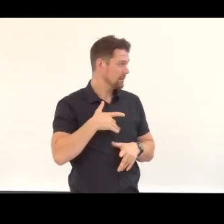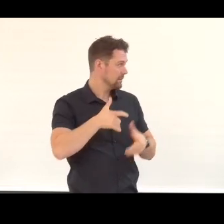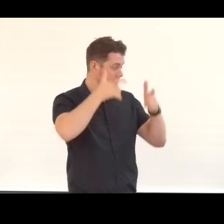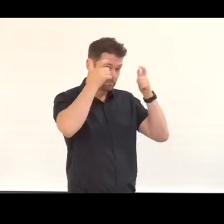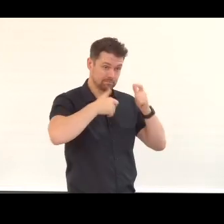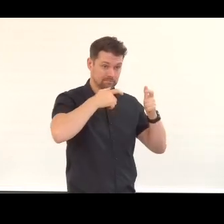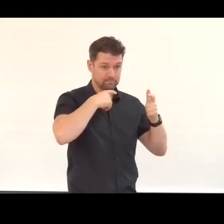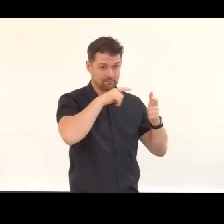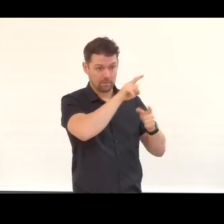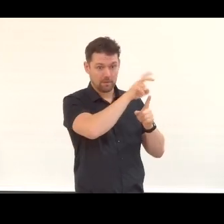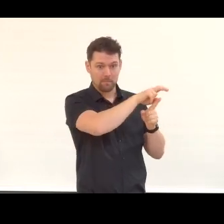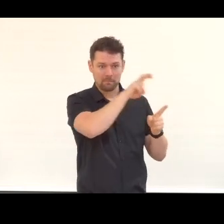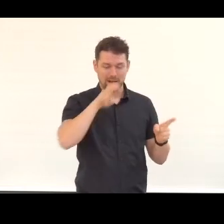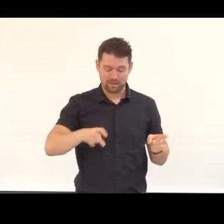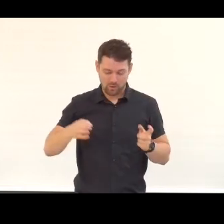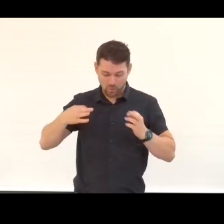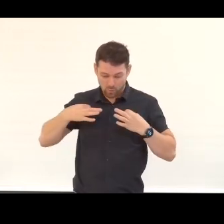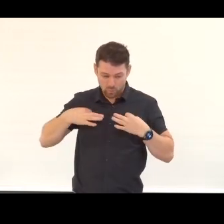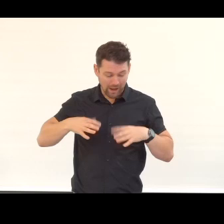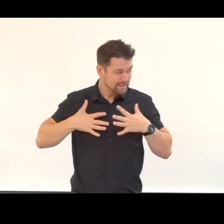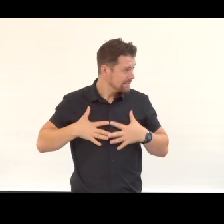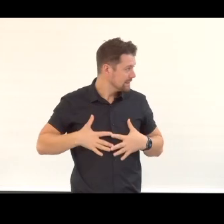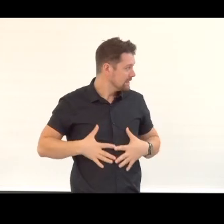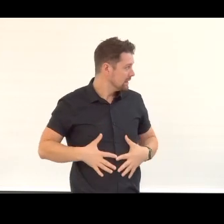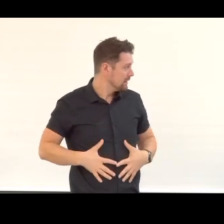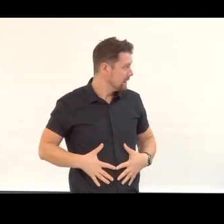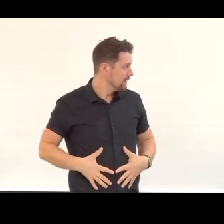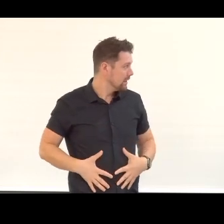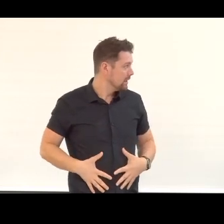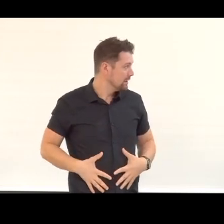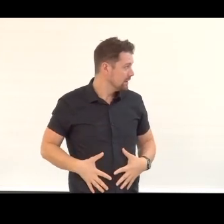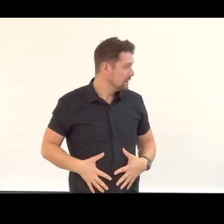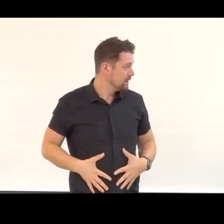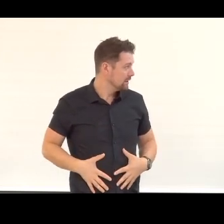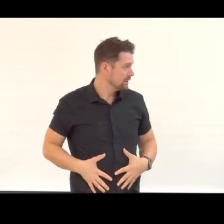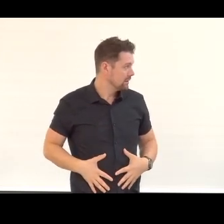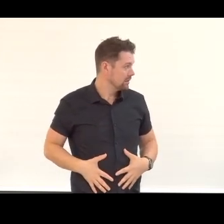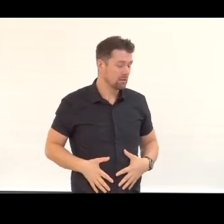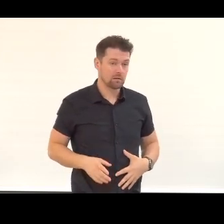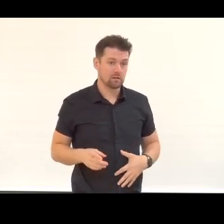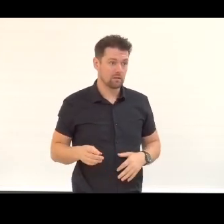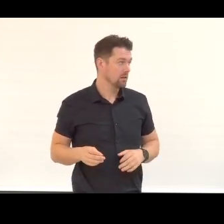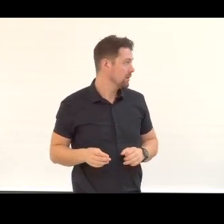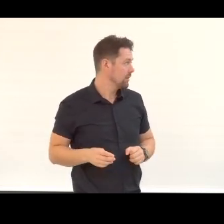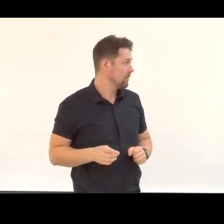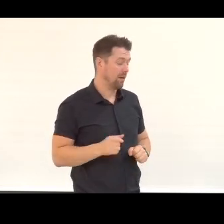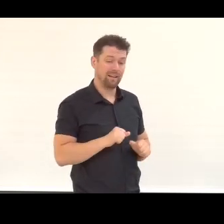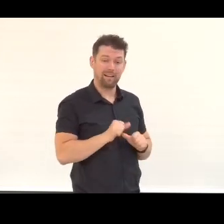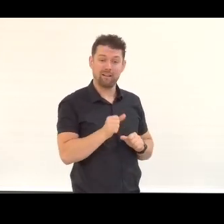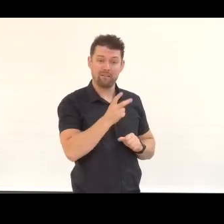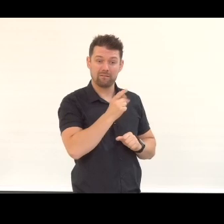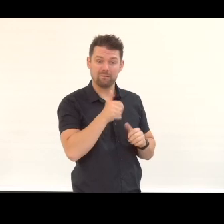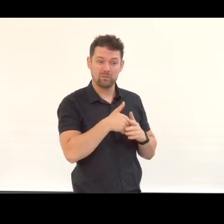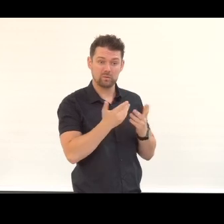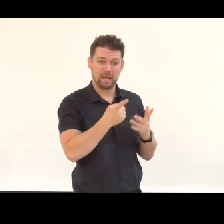came back with their shiny white suits after a few days. Only problem is, after a few days on the Moon, they were no longer shiny and white.